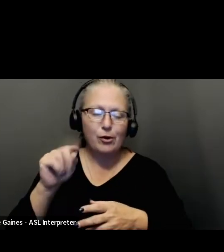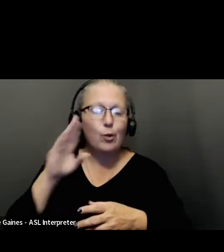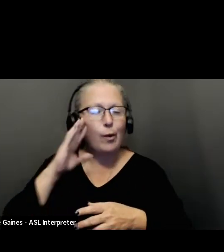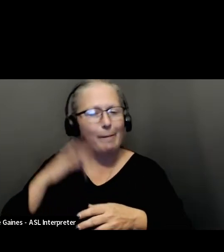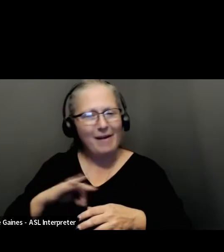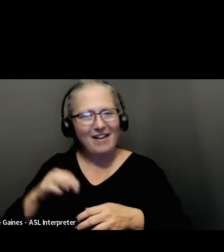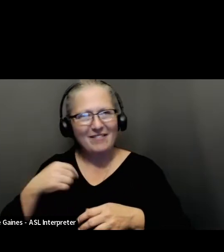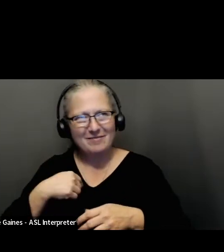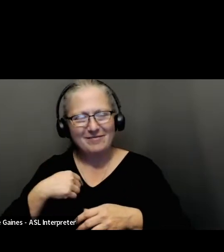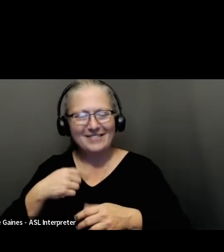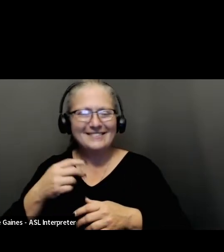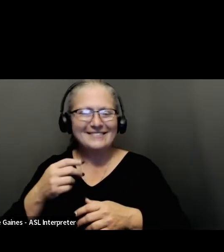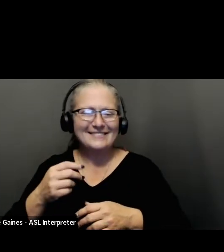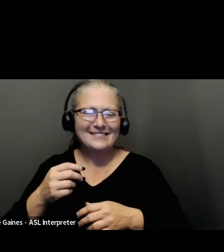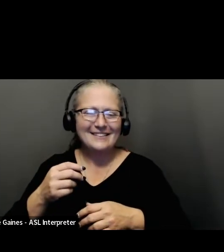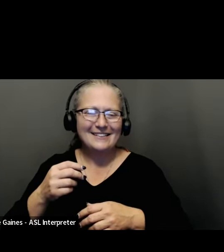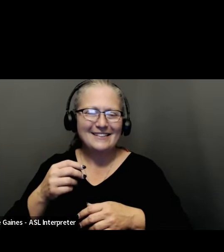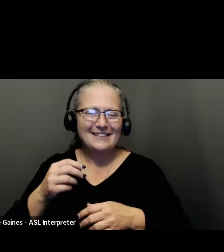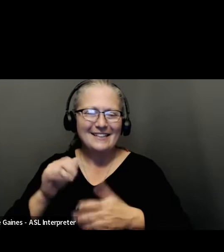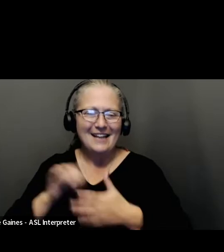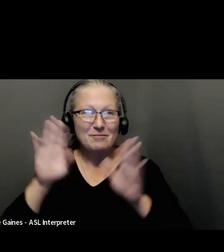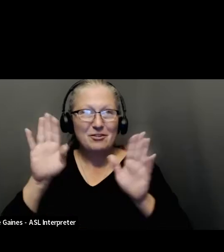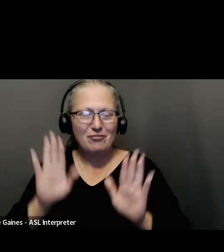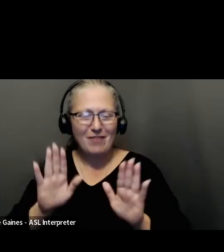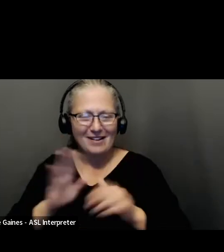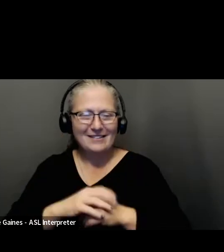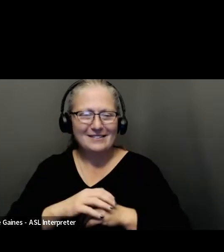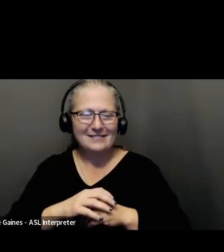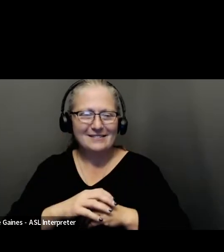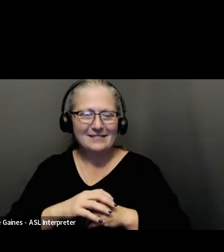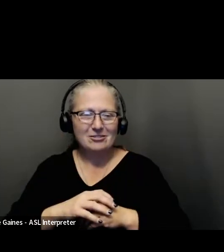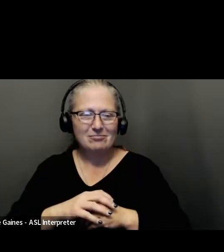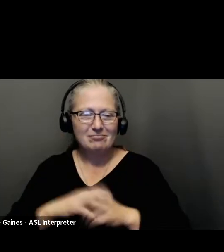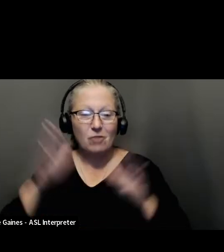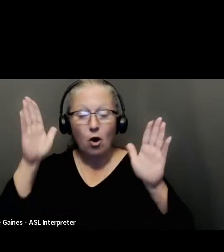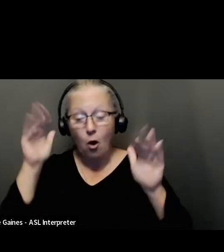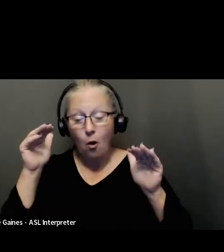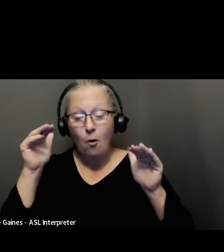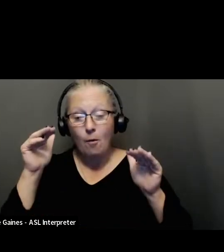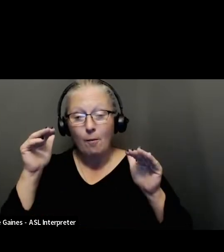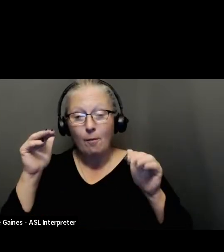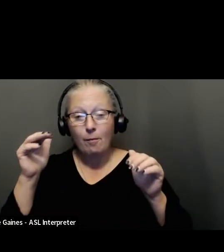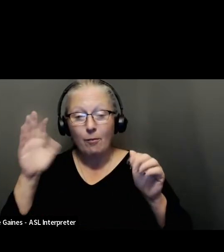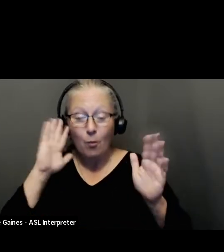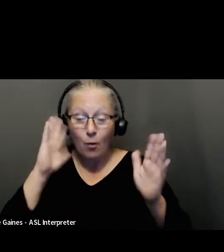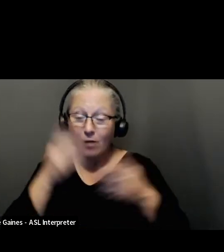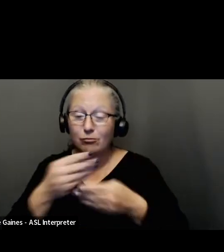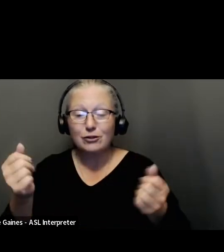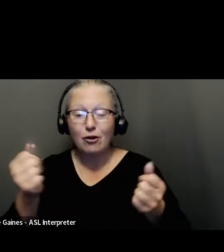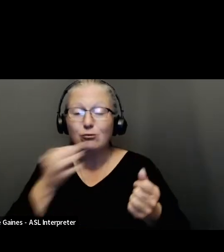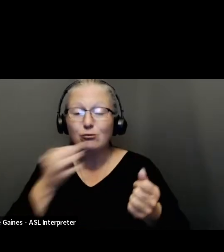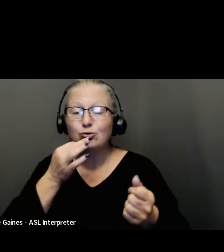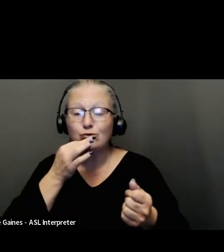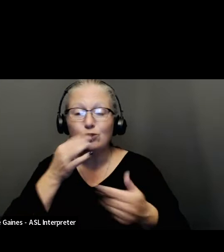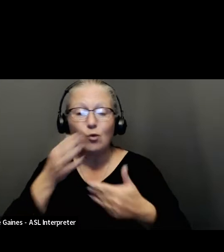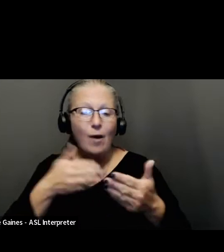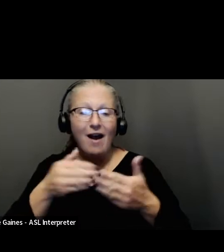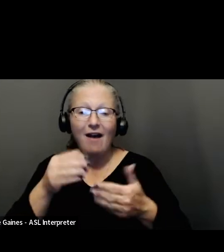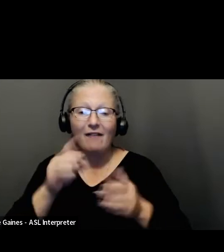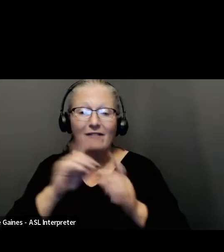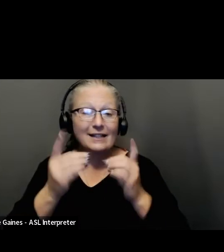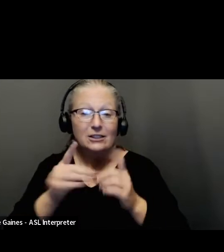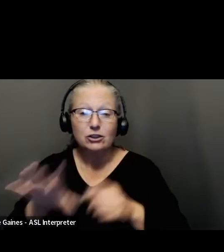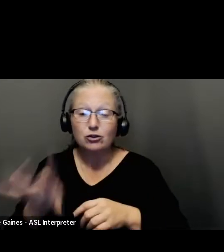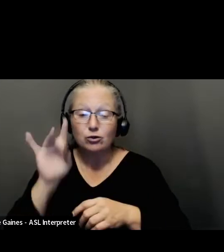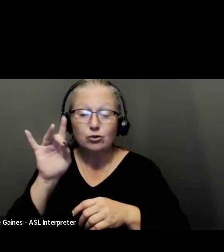benefits meetings. That's been great. So hopefully that can all get resolved soon. Whatever the district chooses,